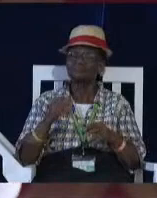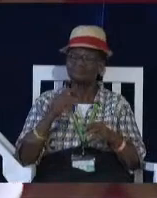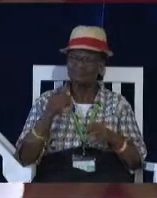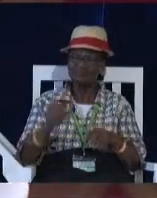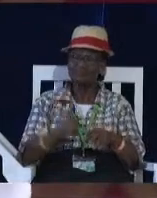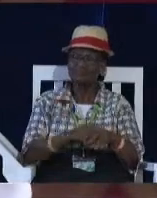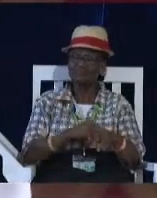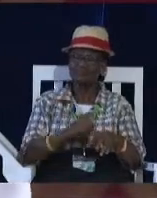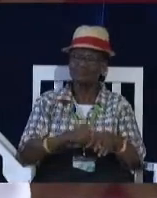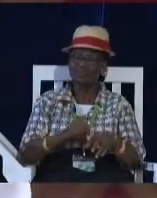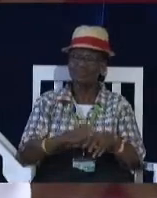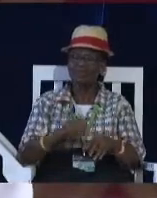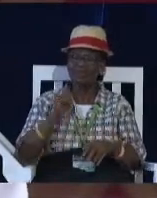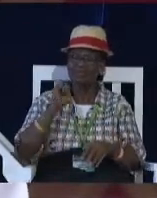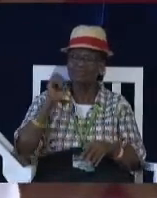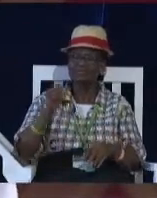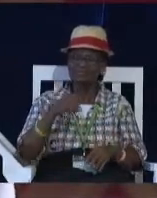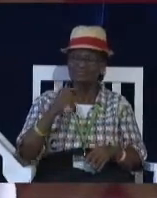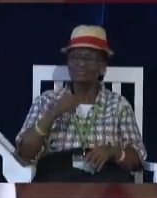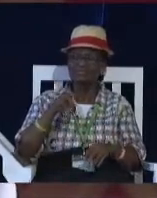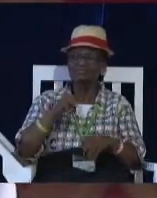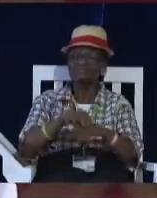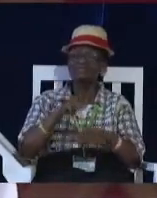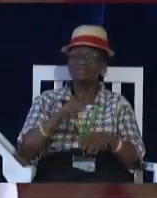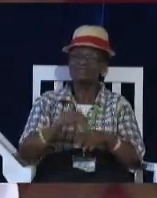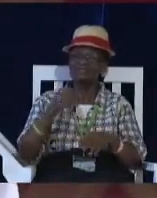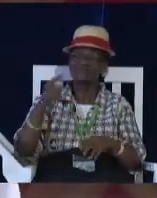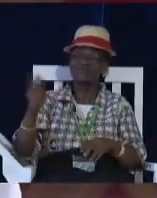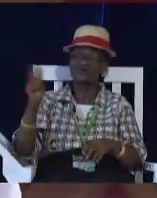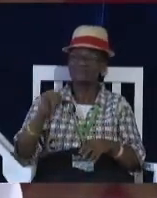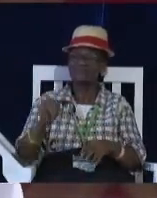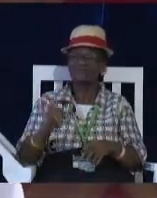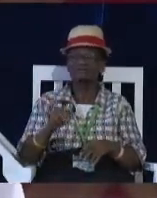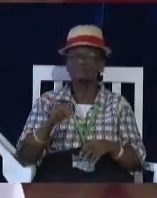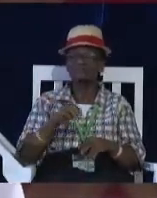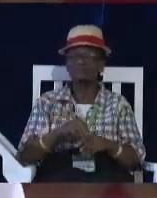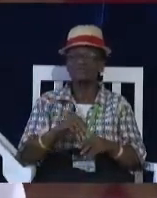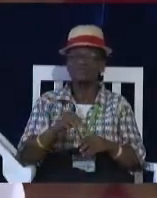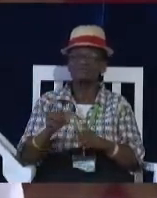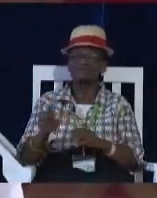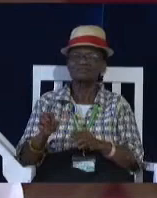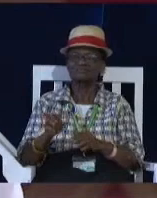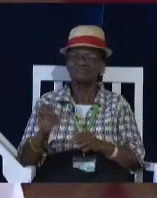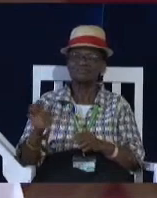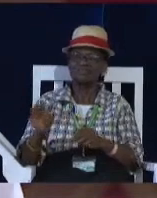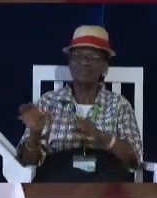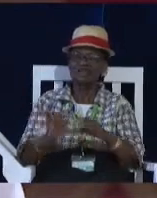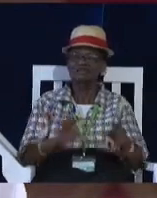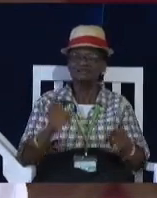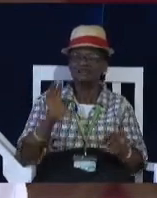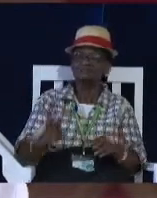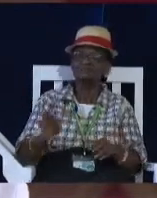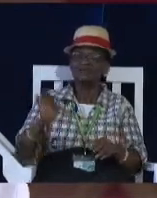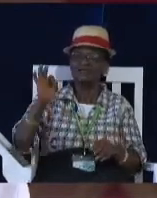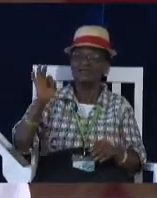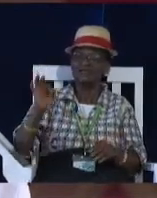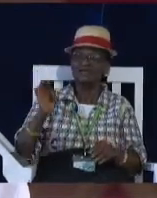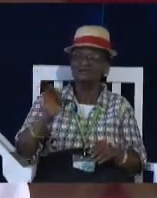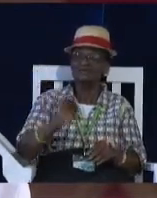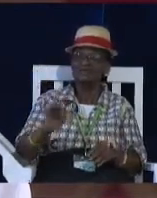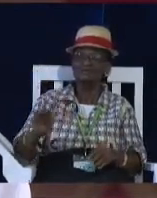It's a sin for them. I mean, you know, for example, in Acts chapter 9, verse 36 to 42, Acts